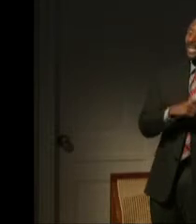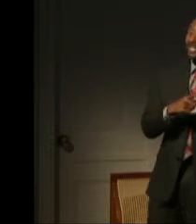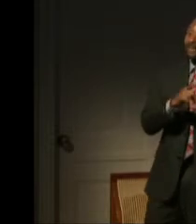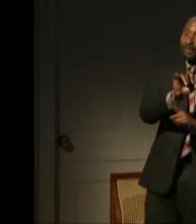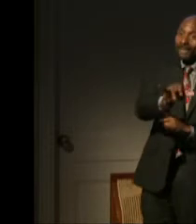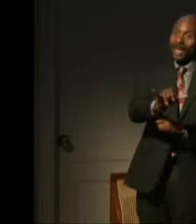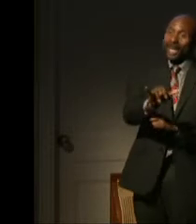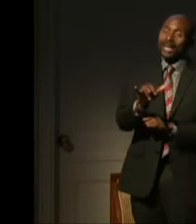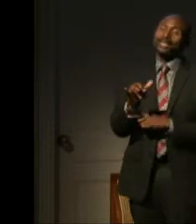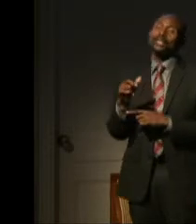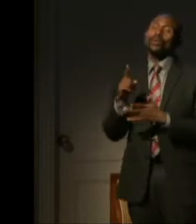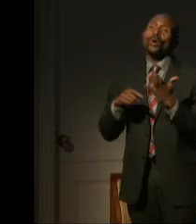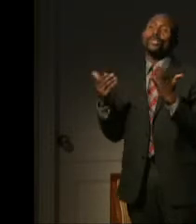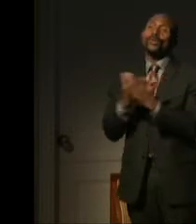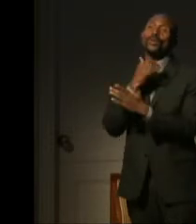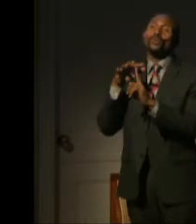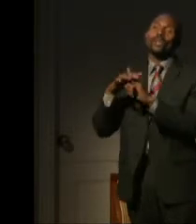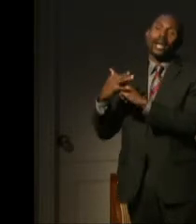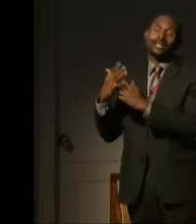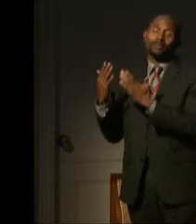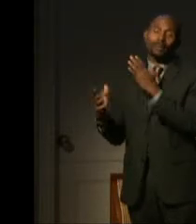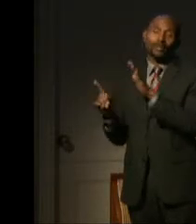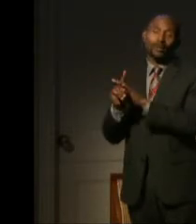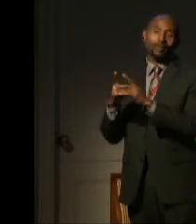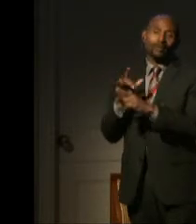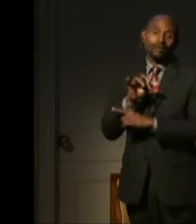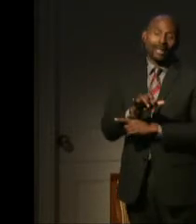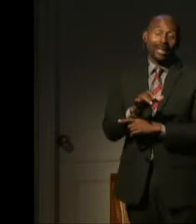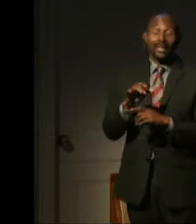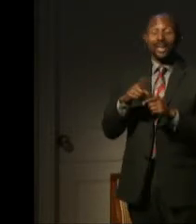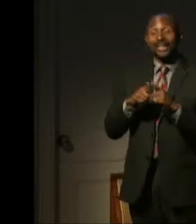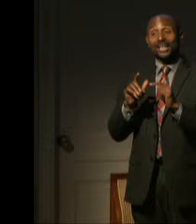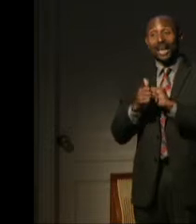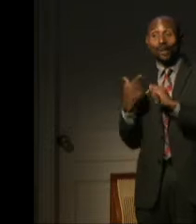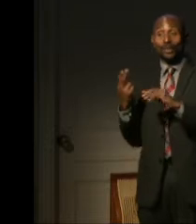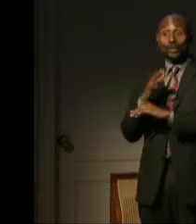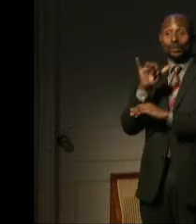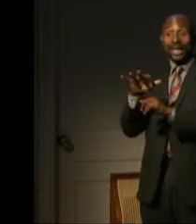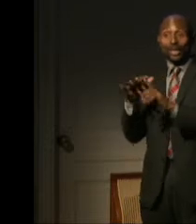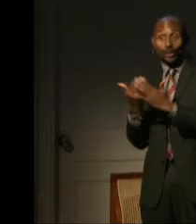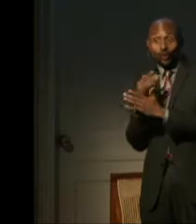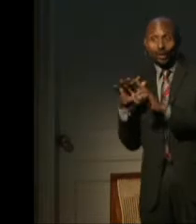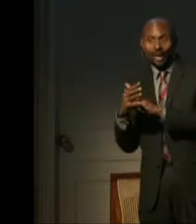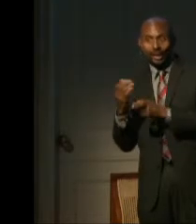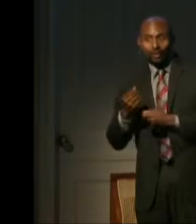arise from those uses and how we might express that to others as well.